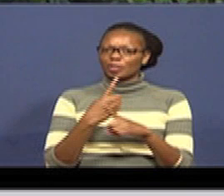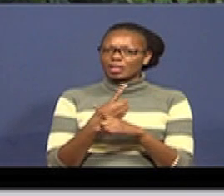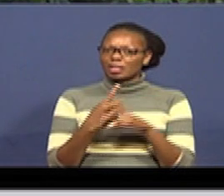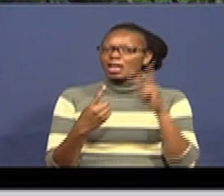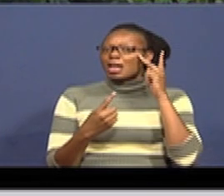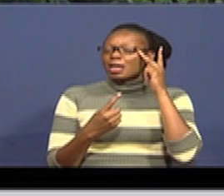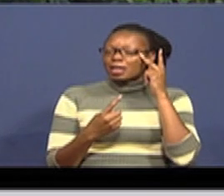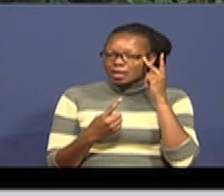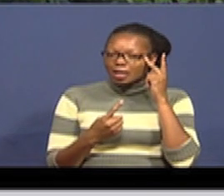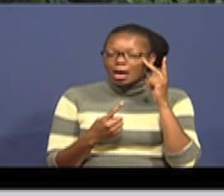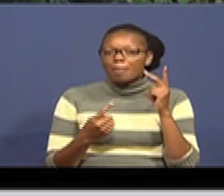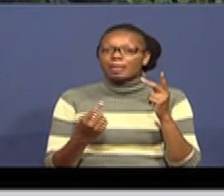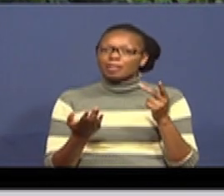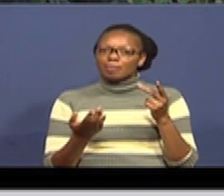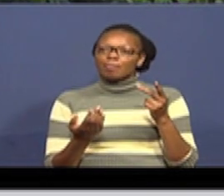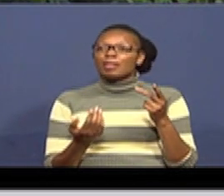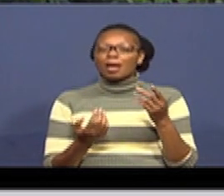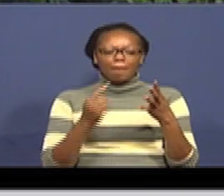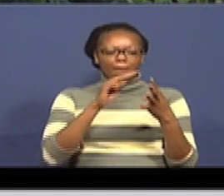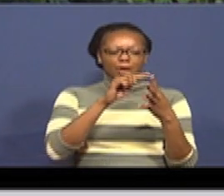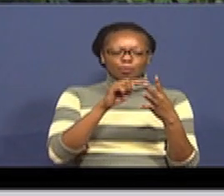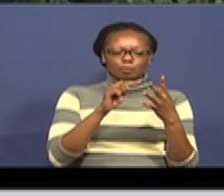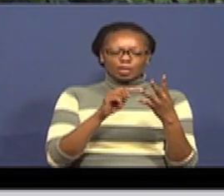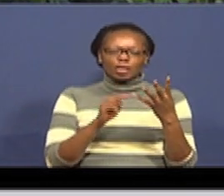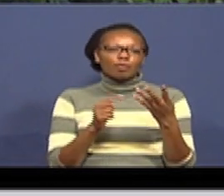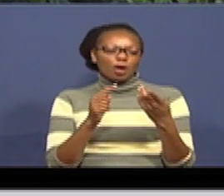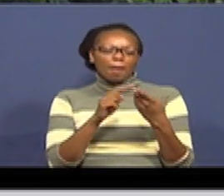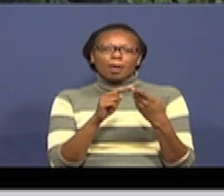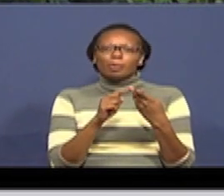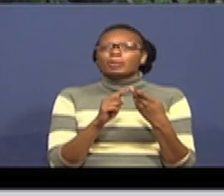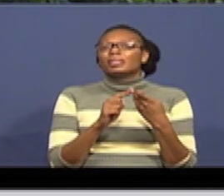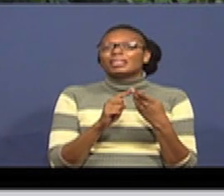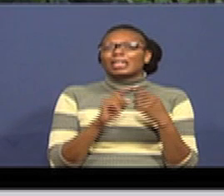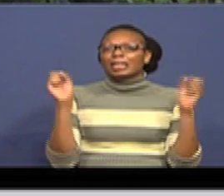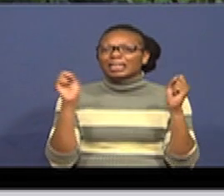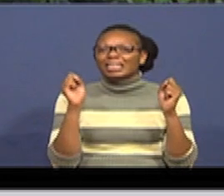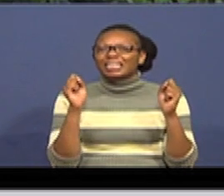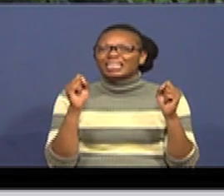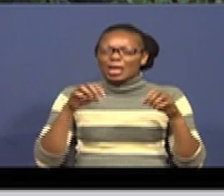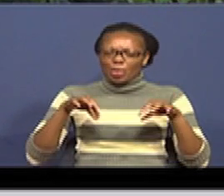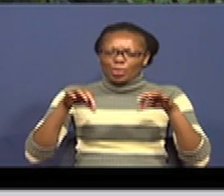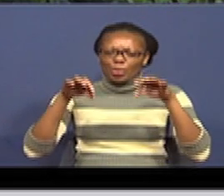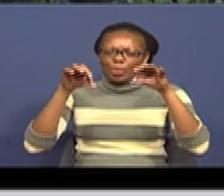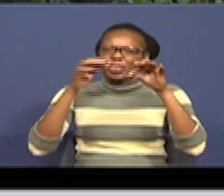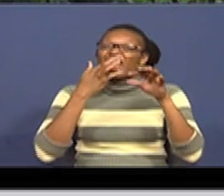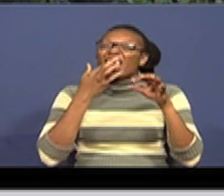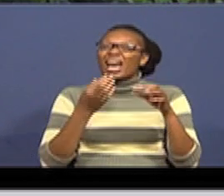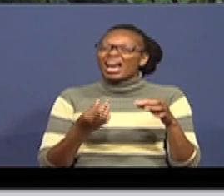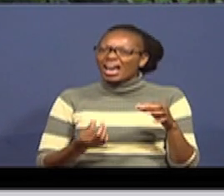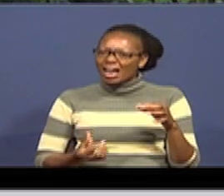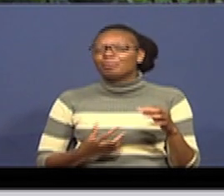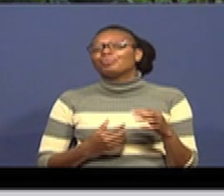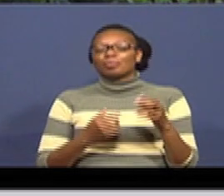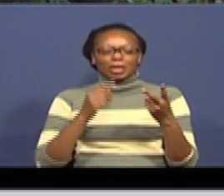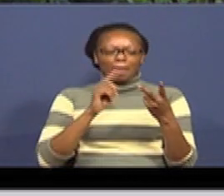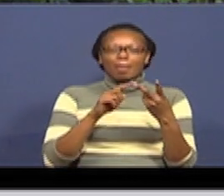different in Korea and Kenya. Because in Korea, we have four seasons. So nowadays, already we have